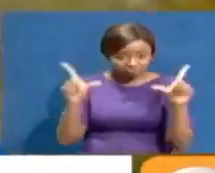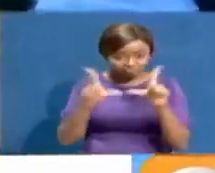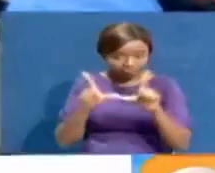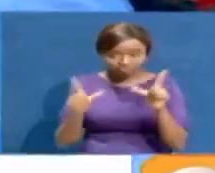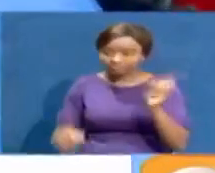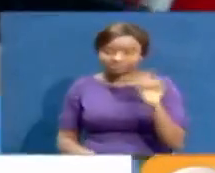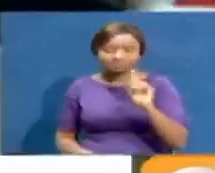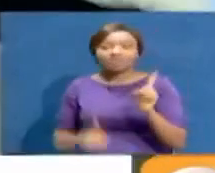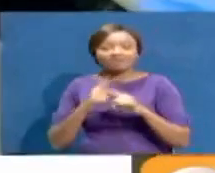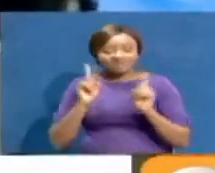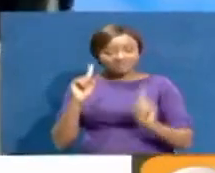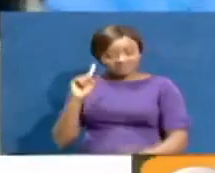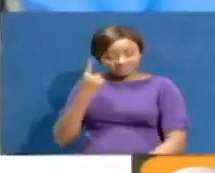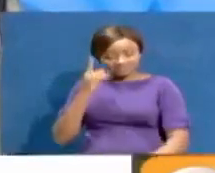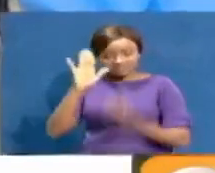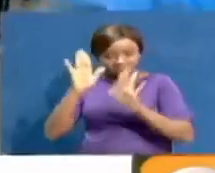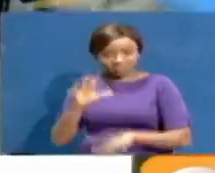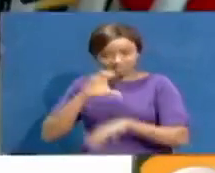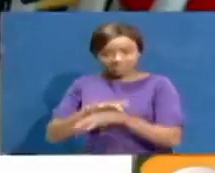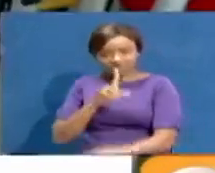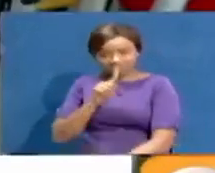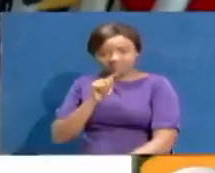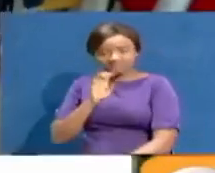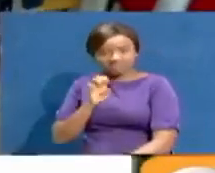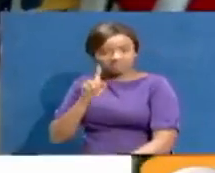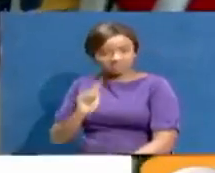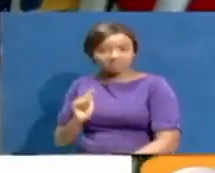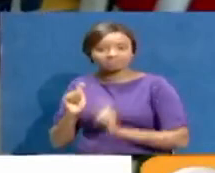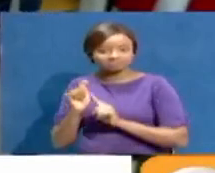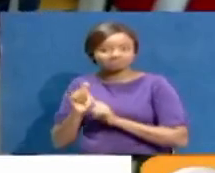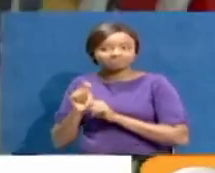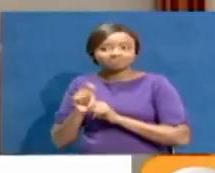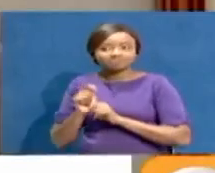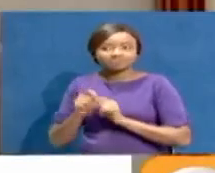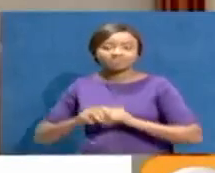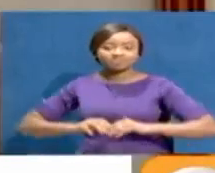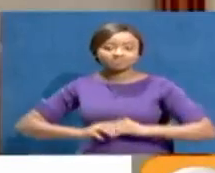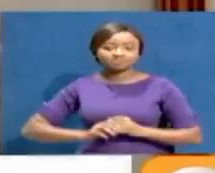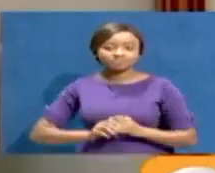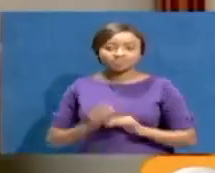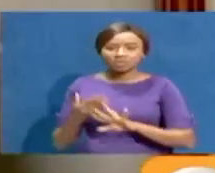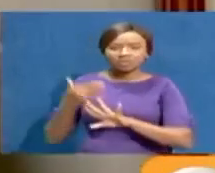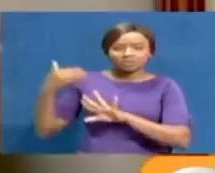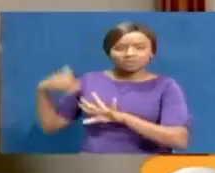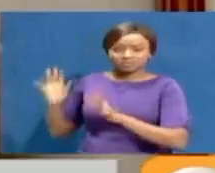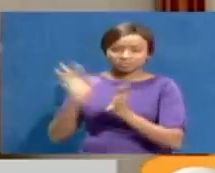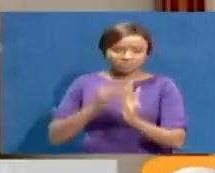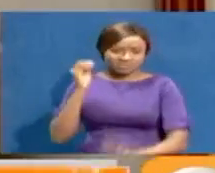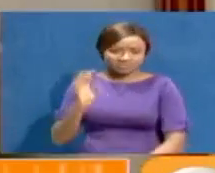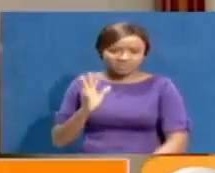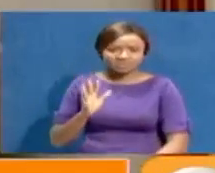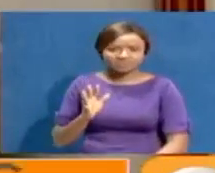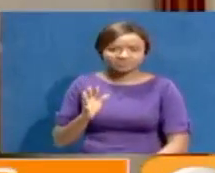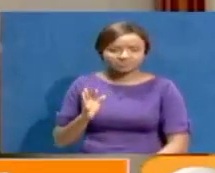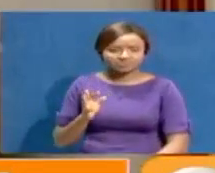TT, trusted travel codes. The new stringent measure seeks to stamp out fake certificates. It was costly, more